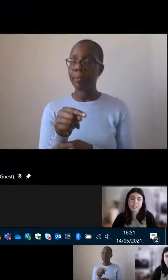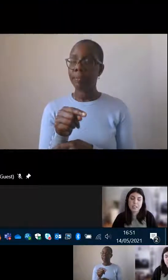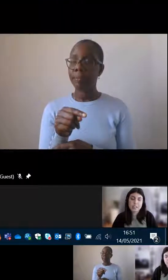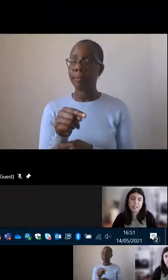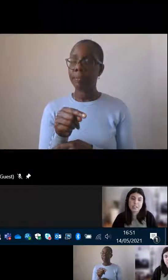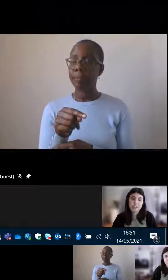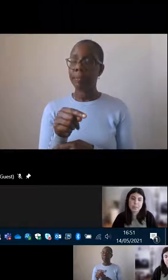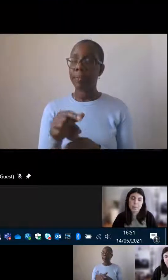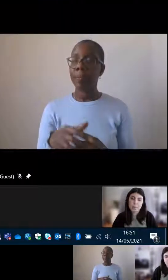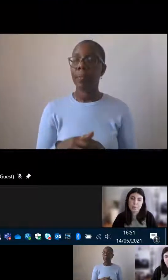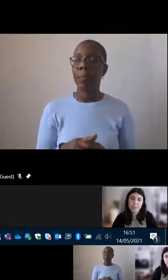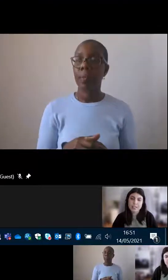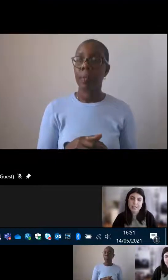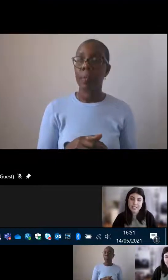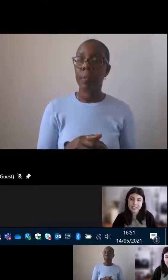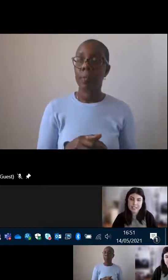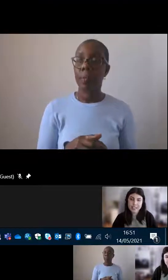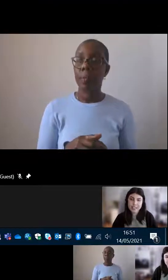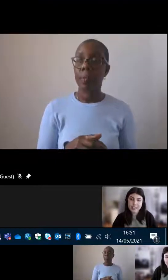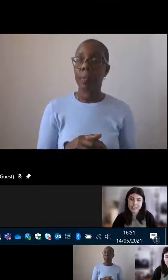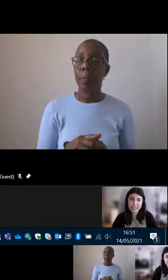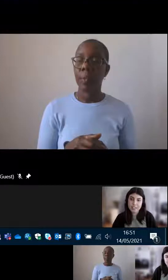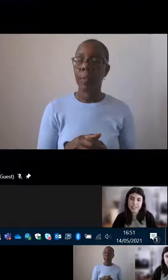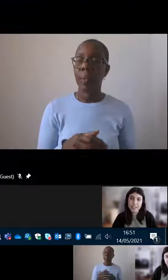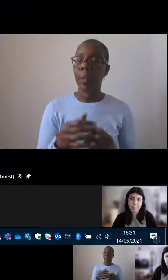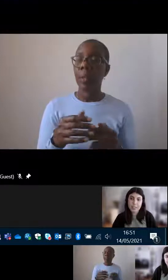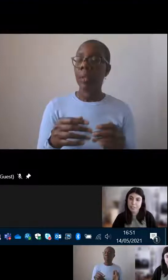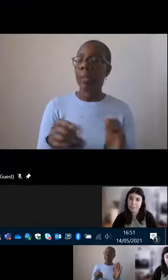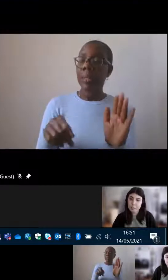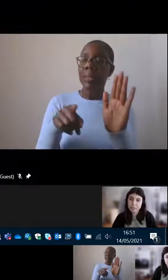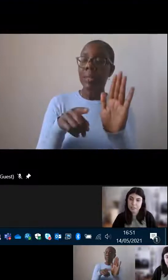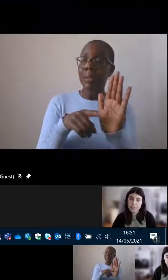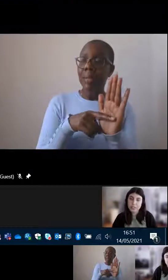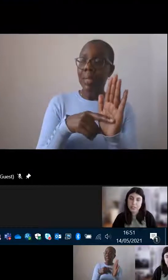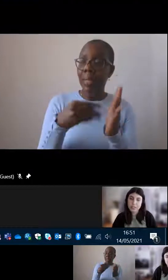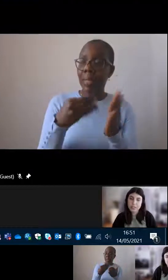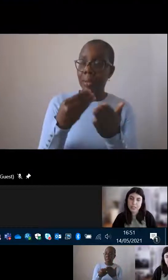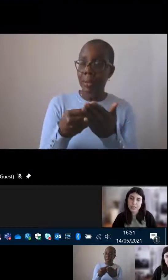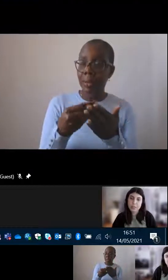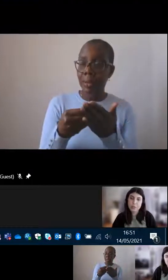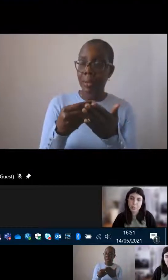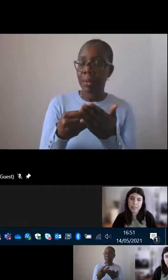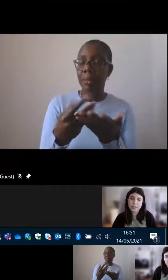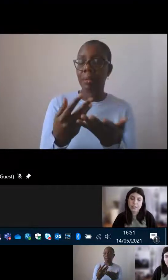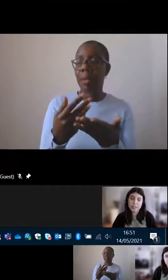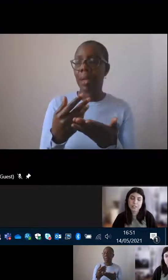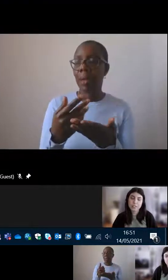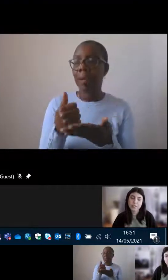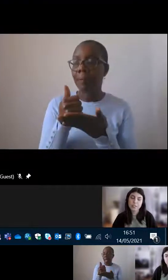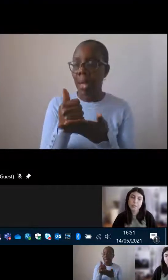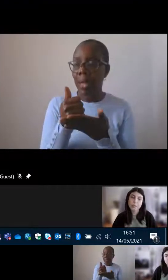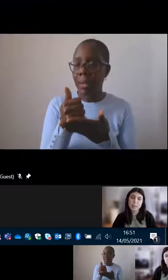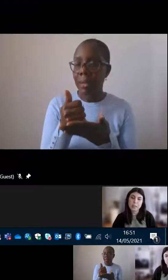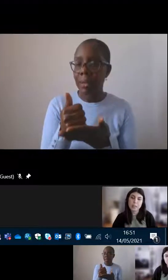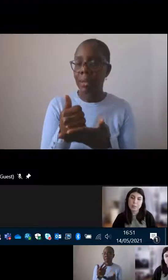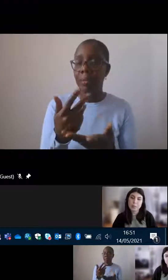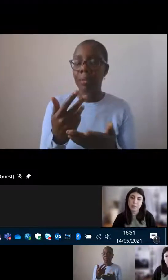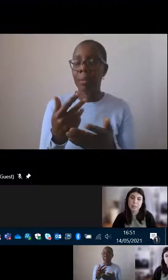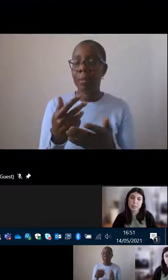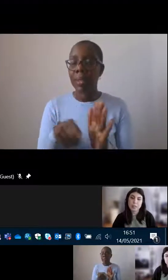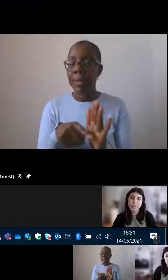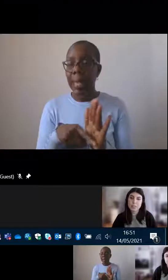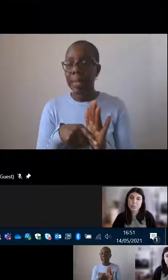in supporting with debt advice and debt management advice as well. So if you're struggling with